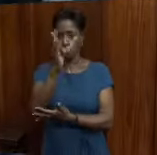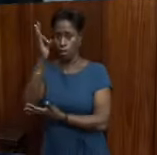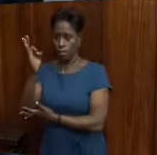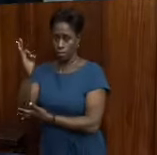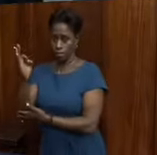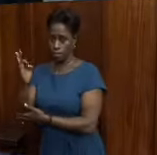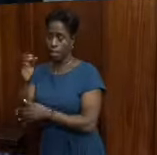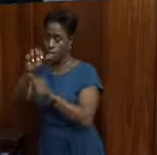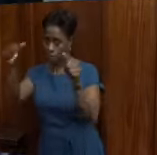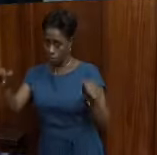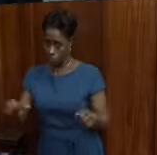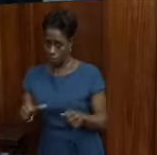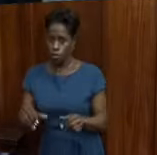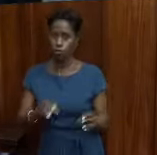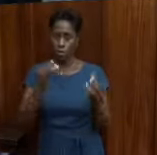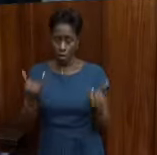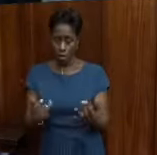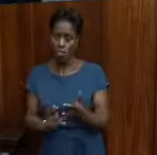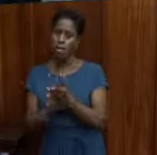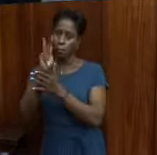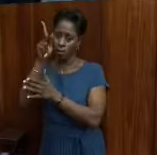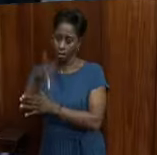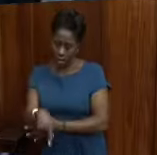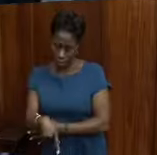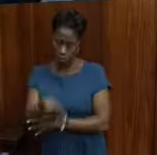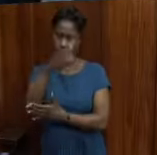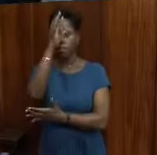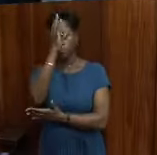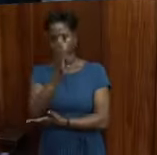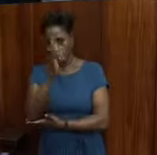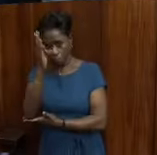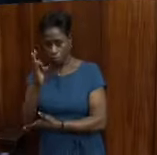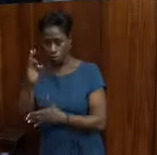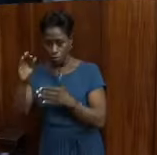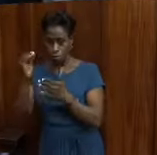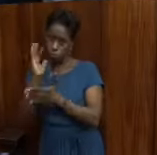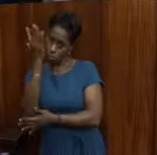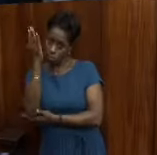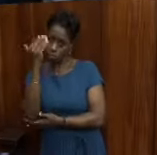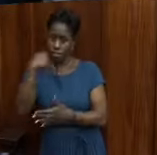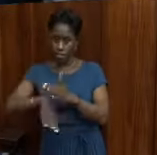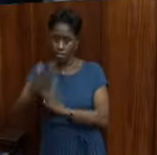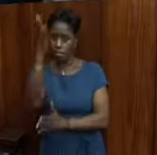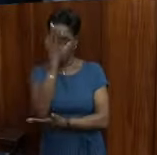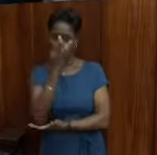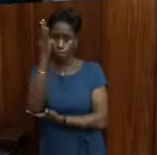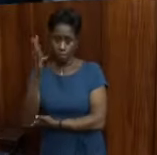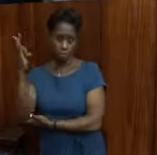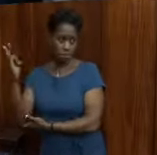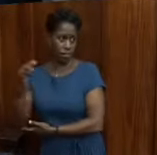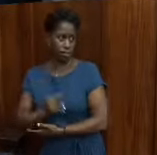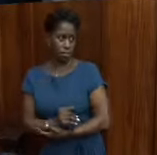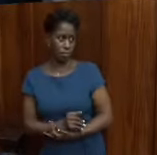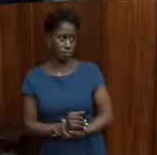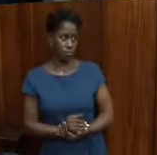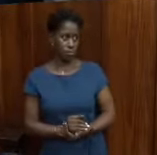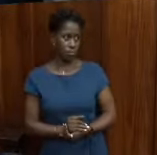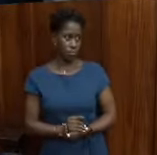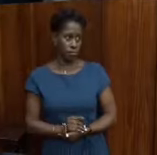forest cover. The importance of our forests is articulated in our updated 2020 nationally